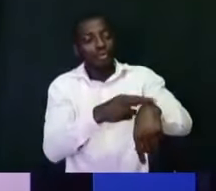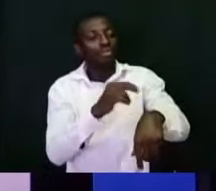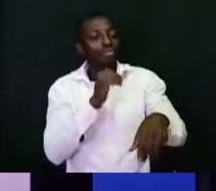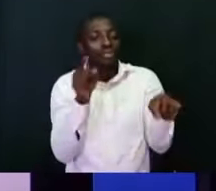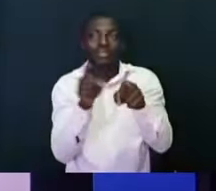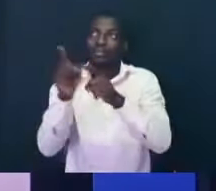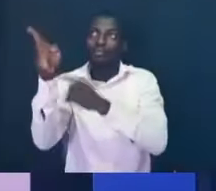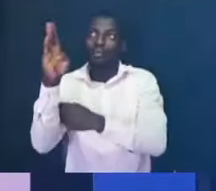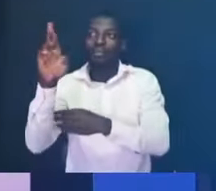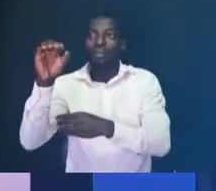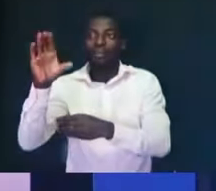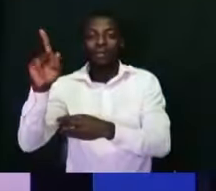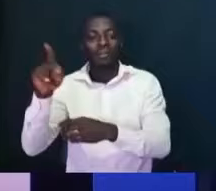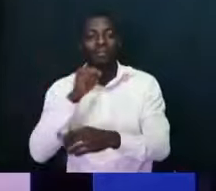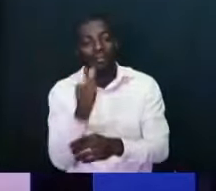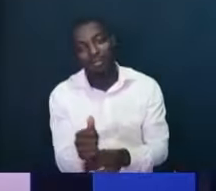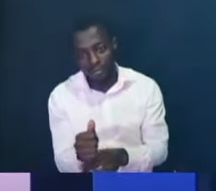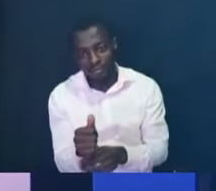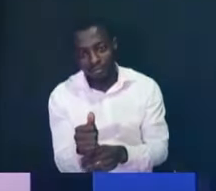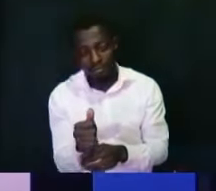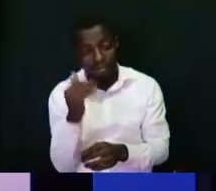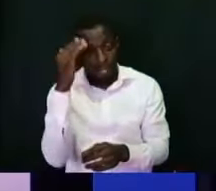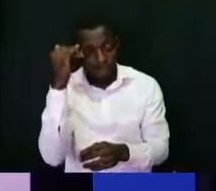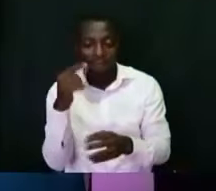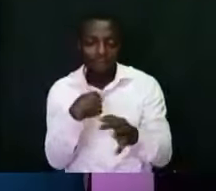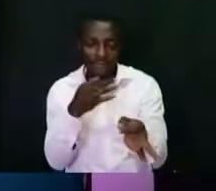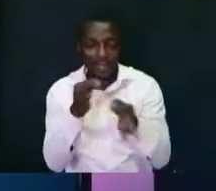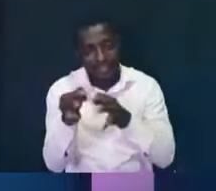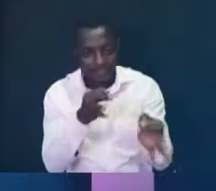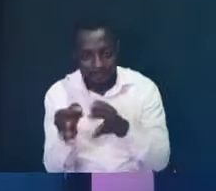know. They know. You see, when